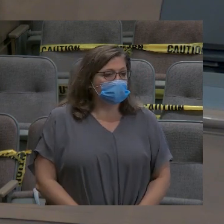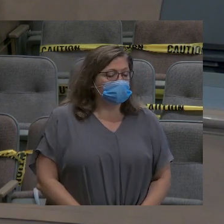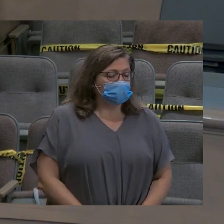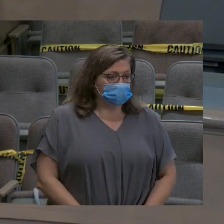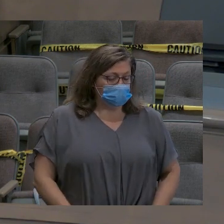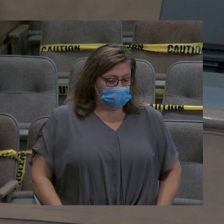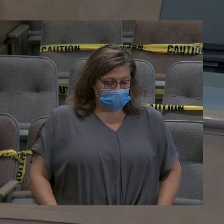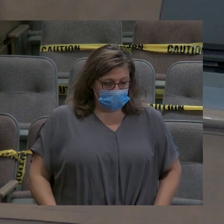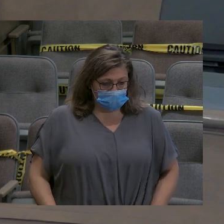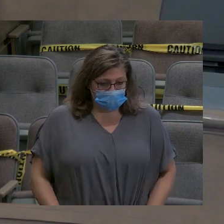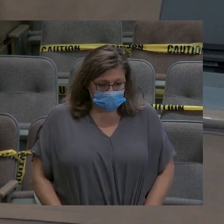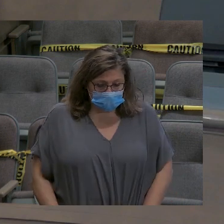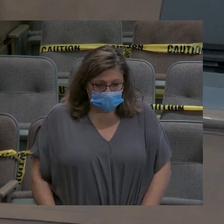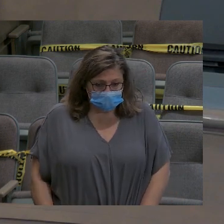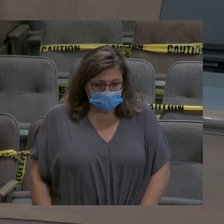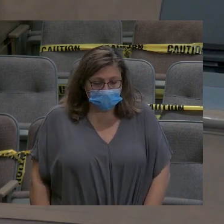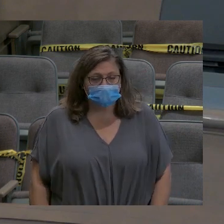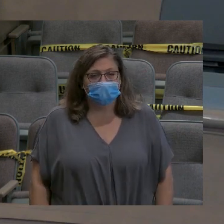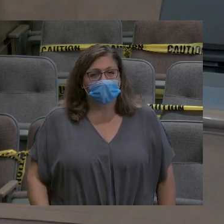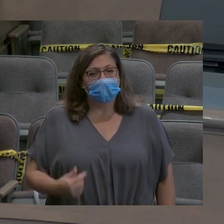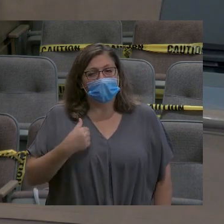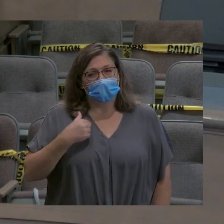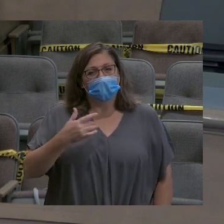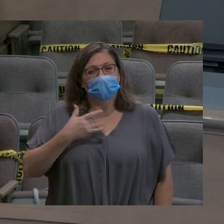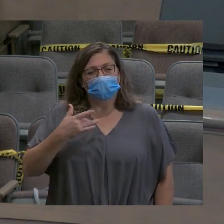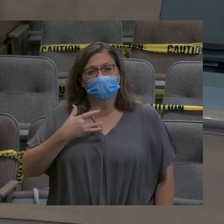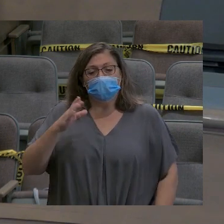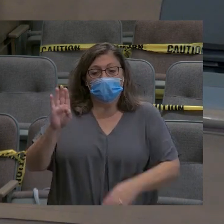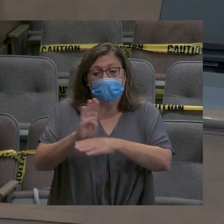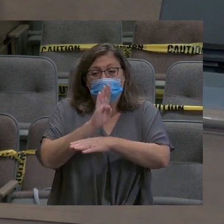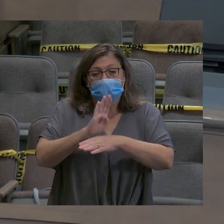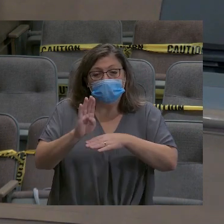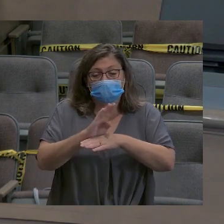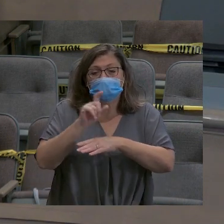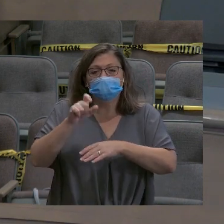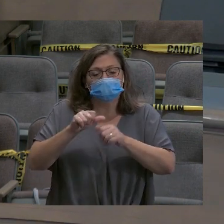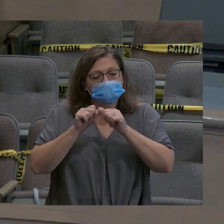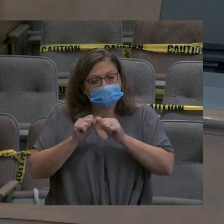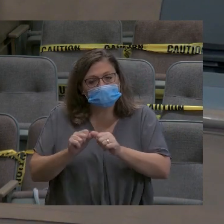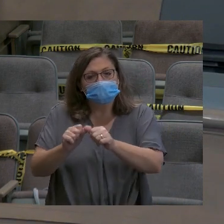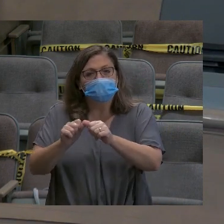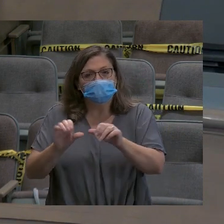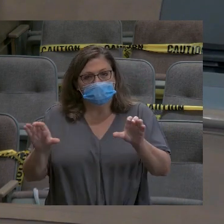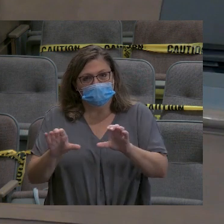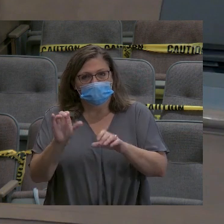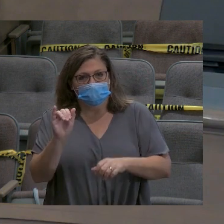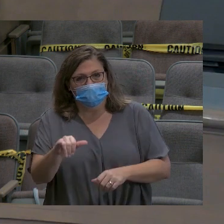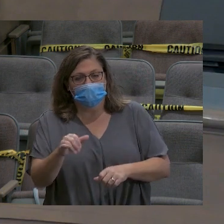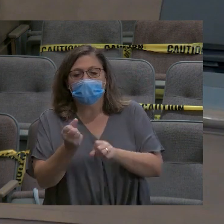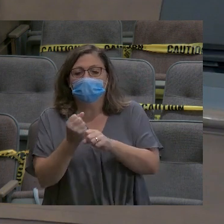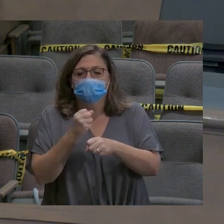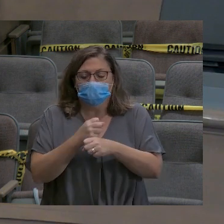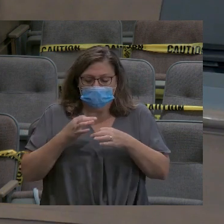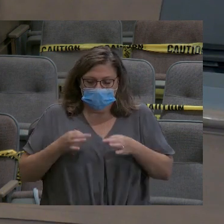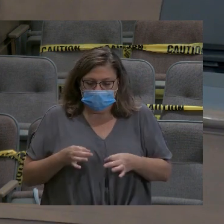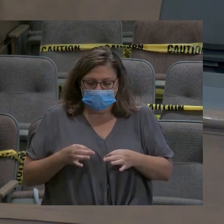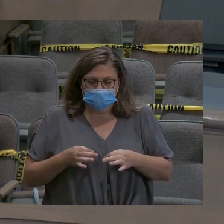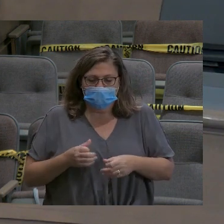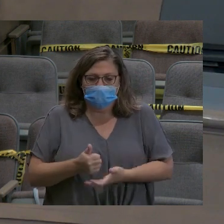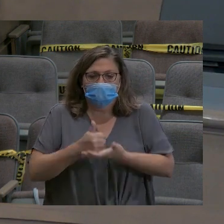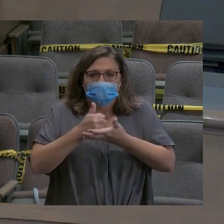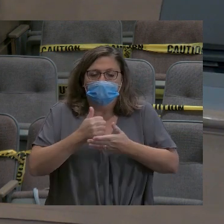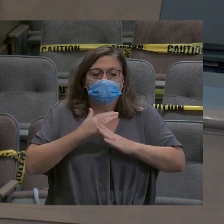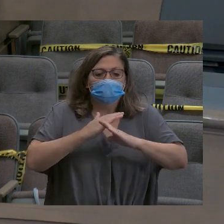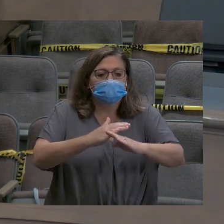far better that businesses make those decisions in terms of being good corporate stewards for our community and thinking and paying it